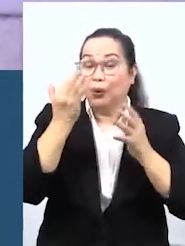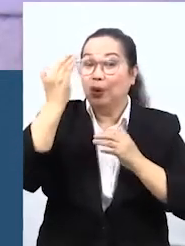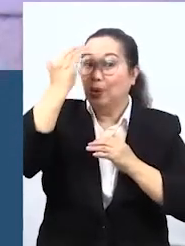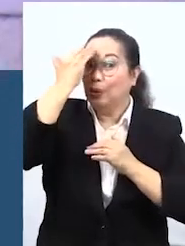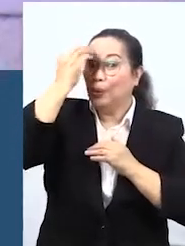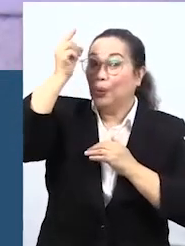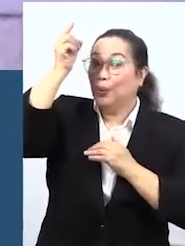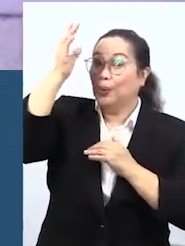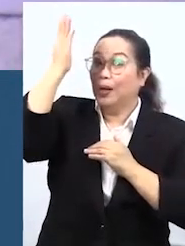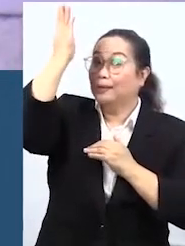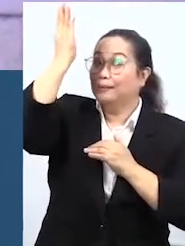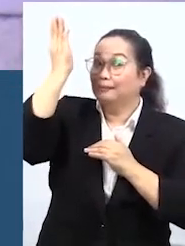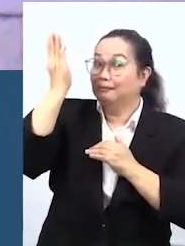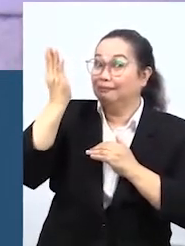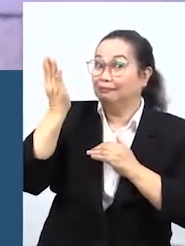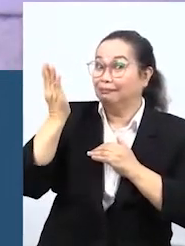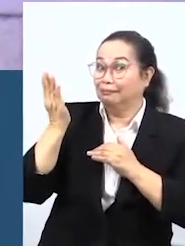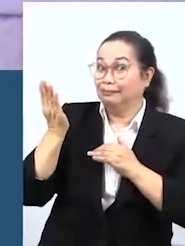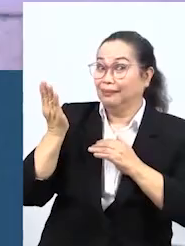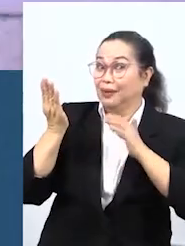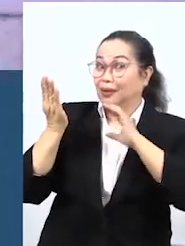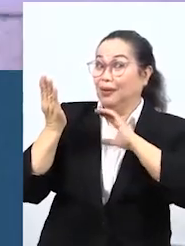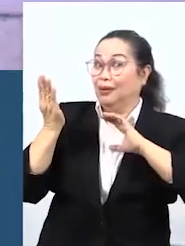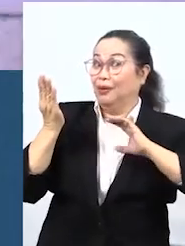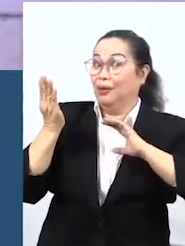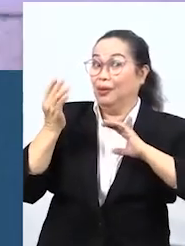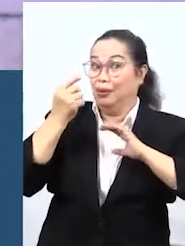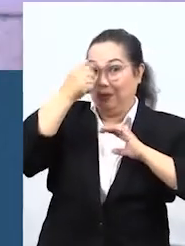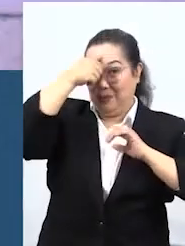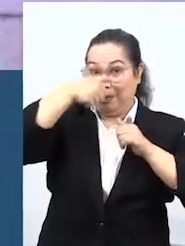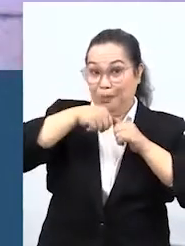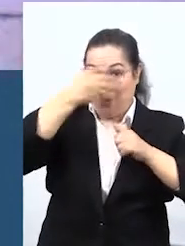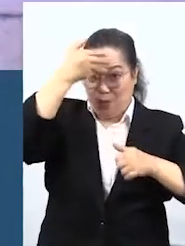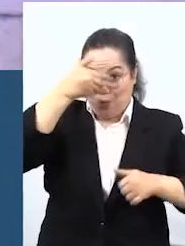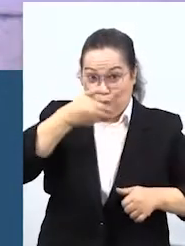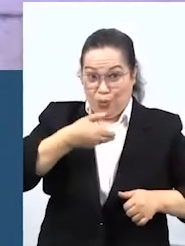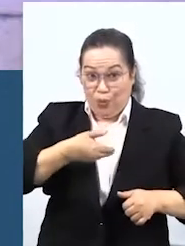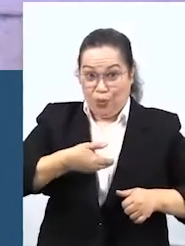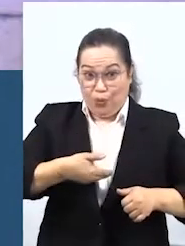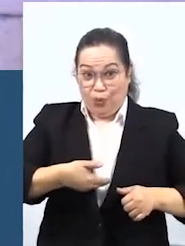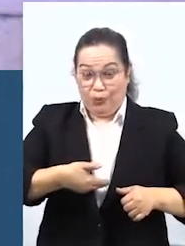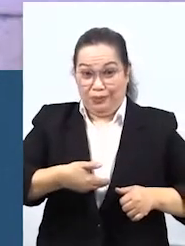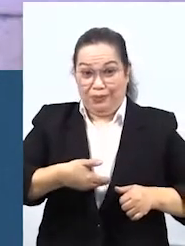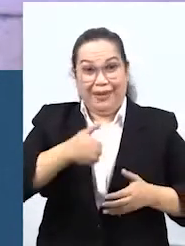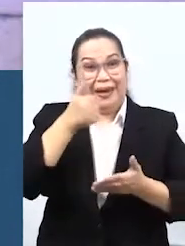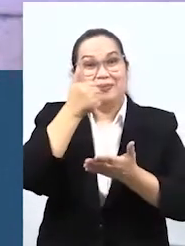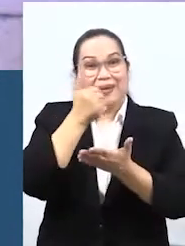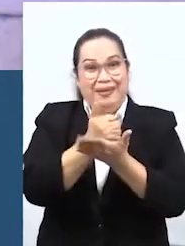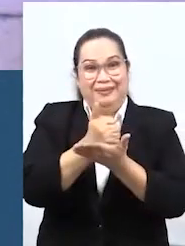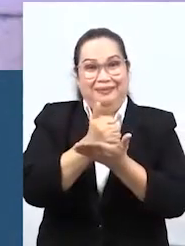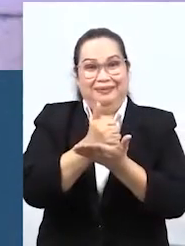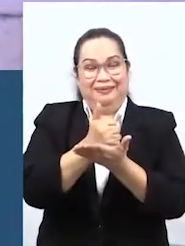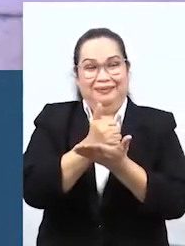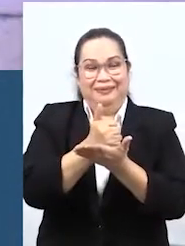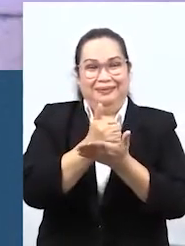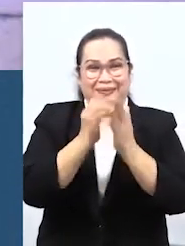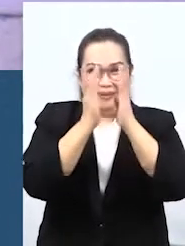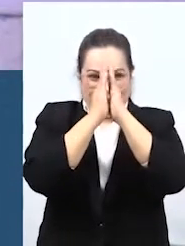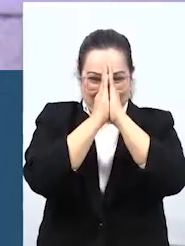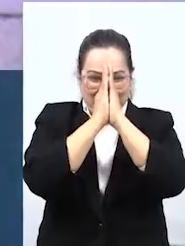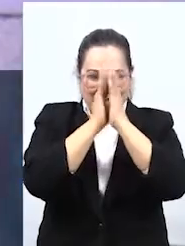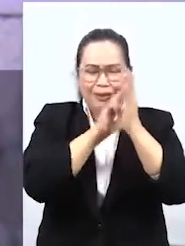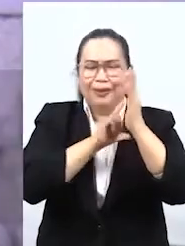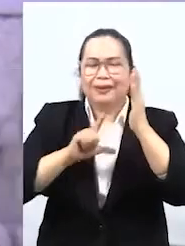What God is like remember who we are Amen Let's pray